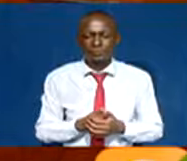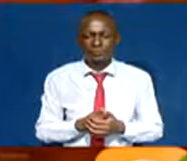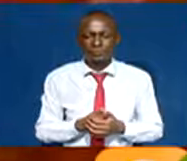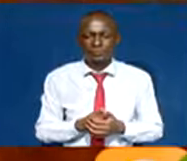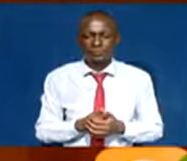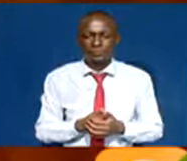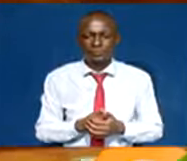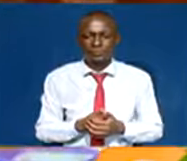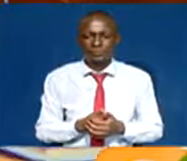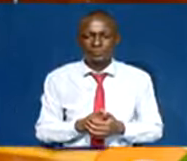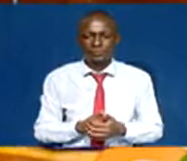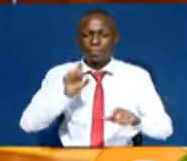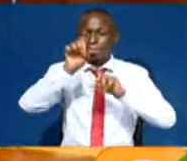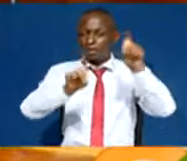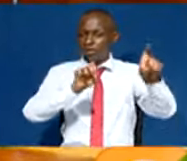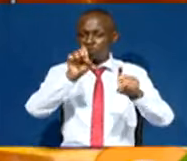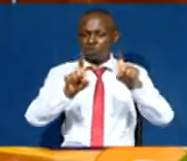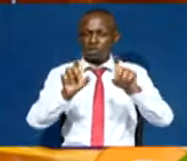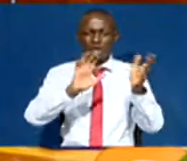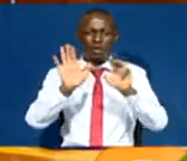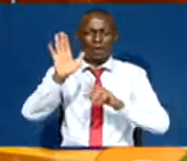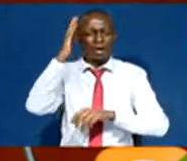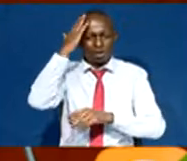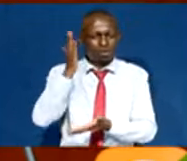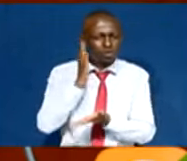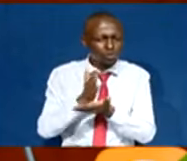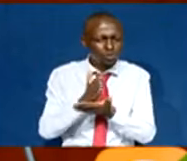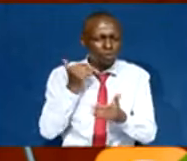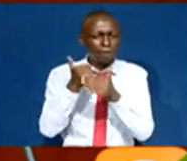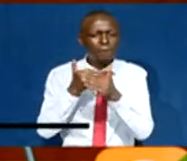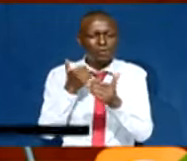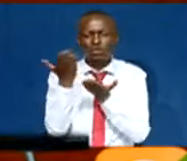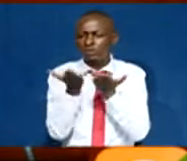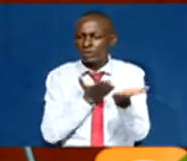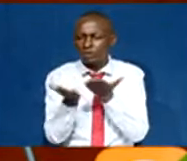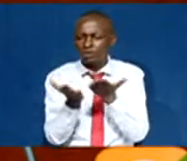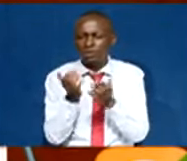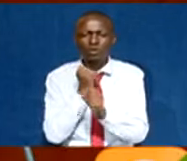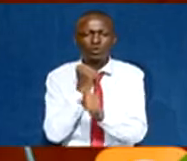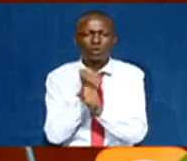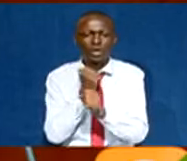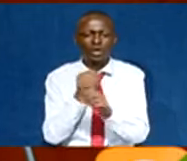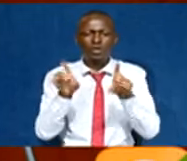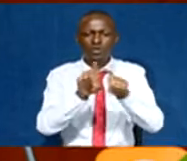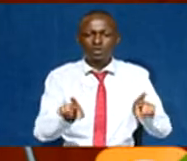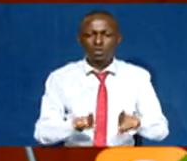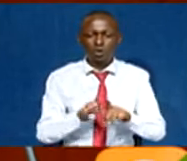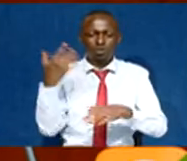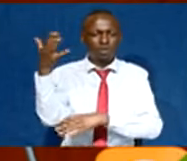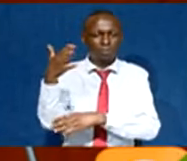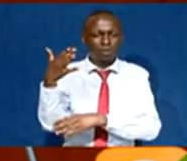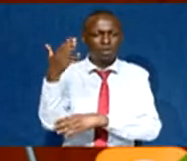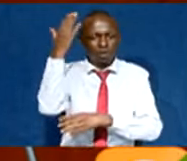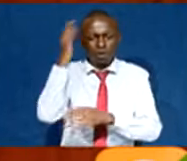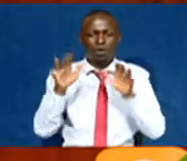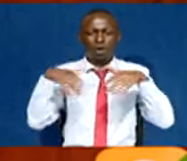Kerich. And despite questions over their integrity, previous service record, and diplomatic maneuver in an ever-evolving space,